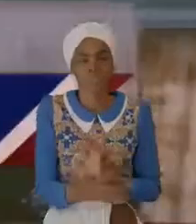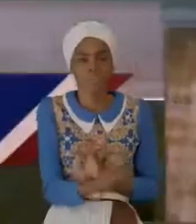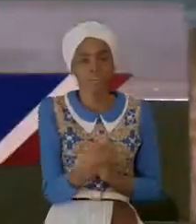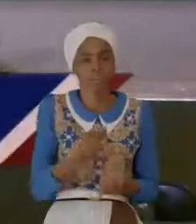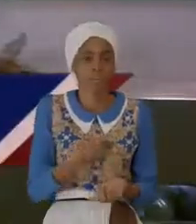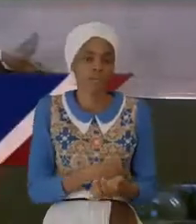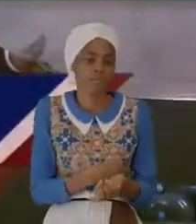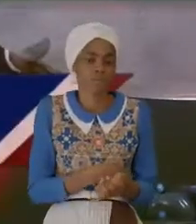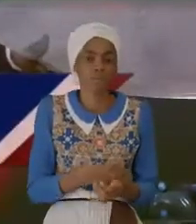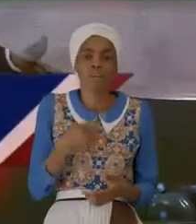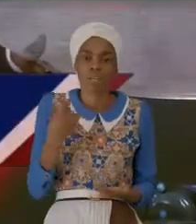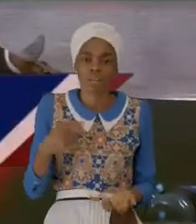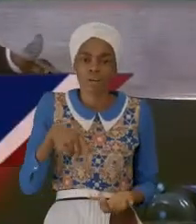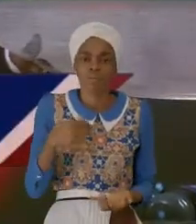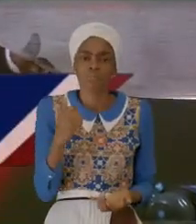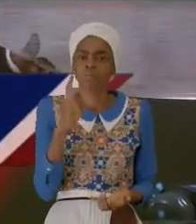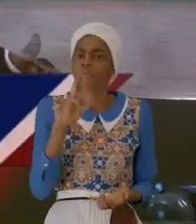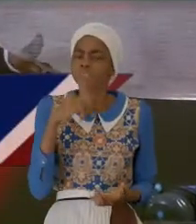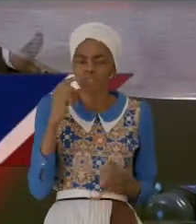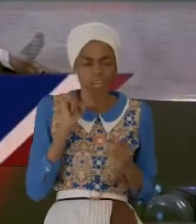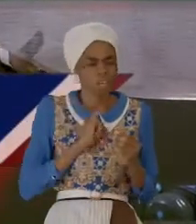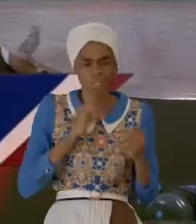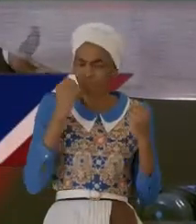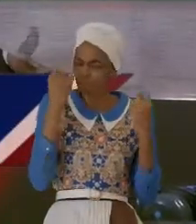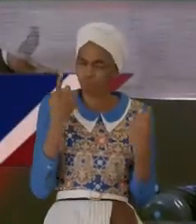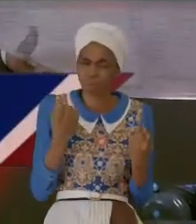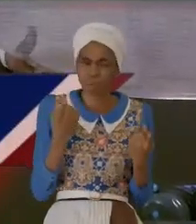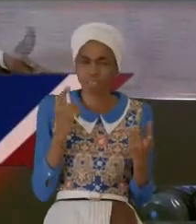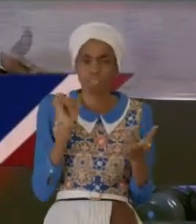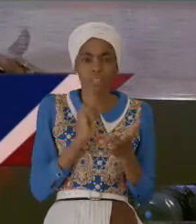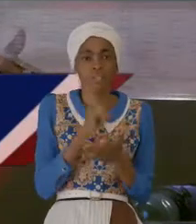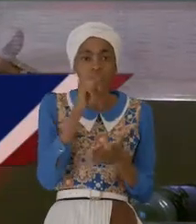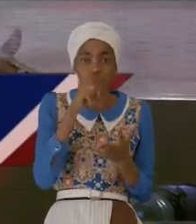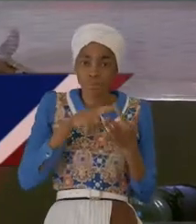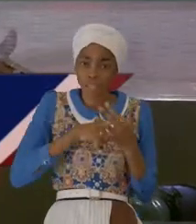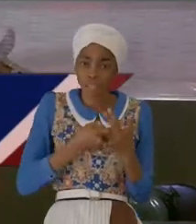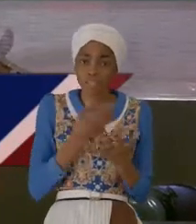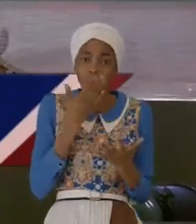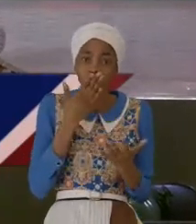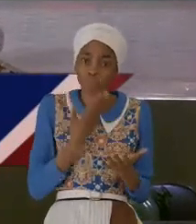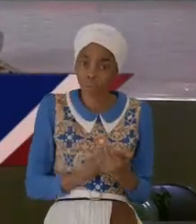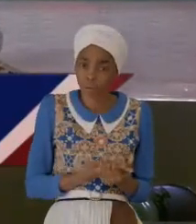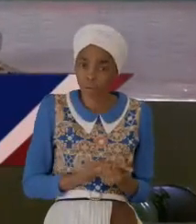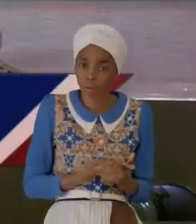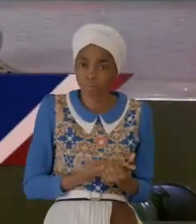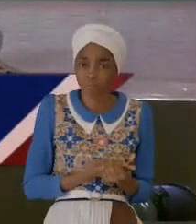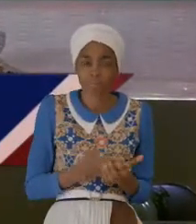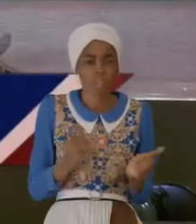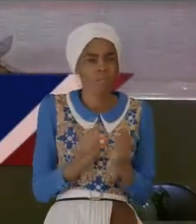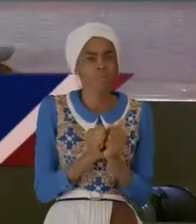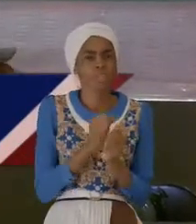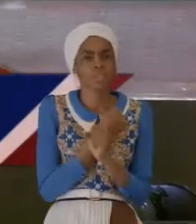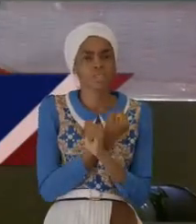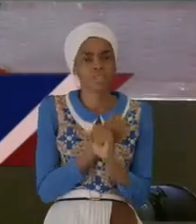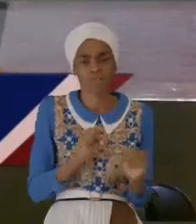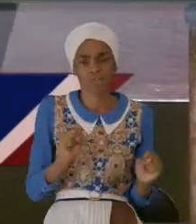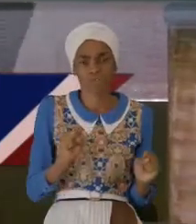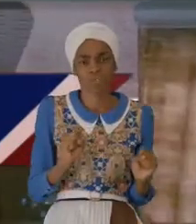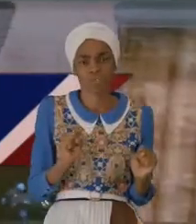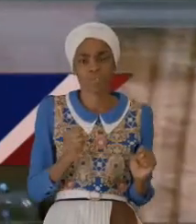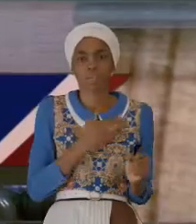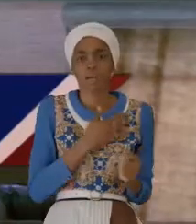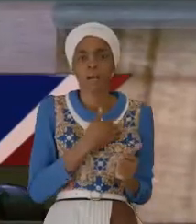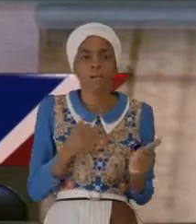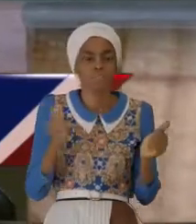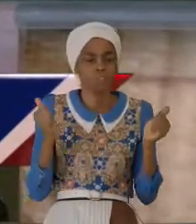apostles said a Marvel that you started well with salvation and were